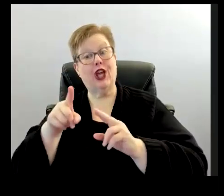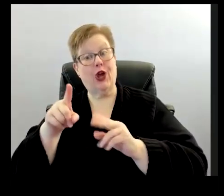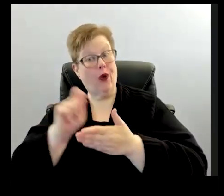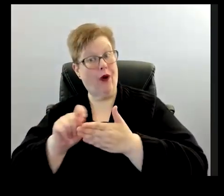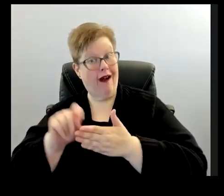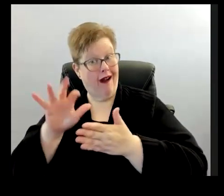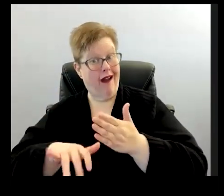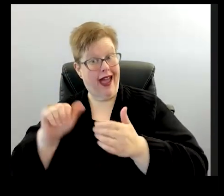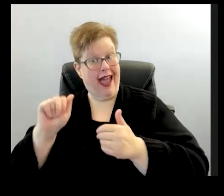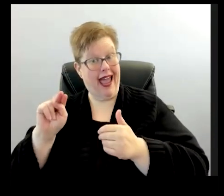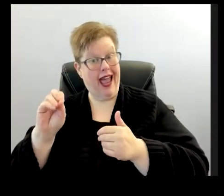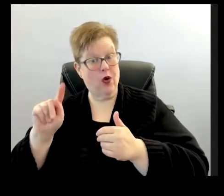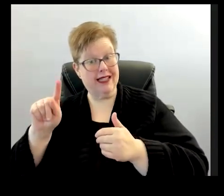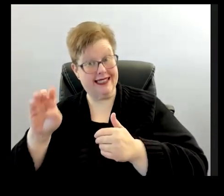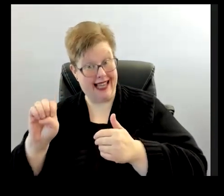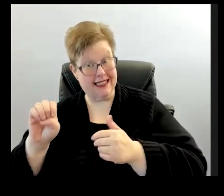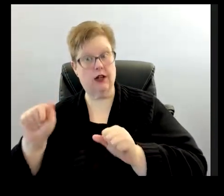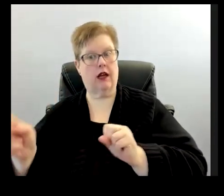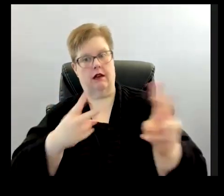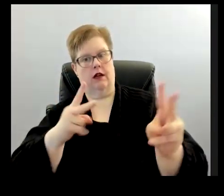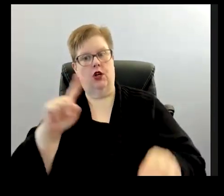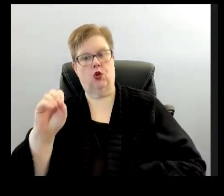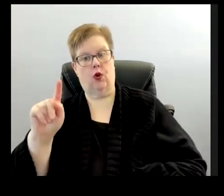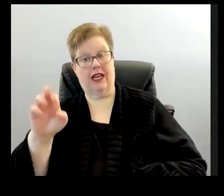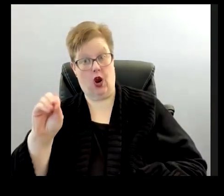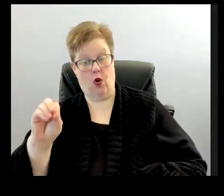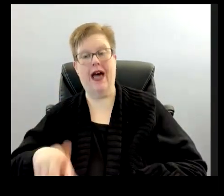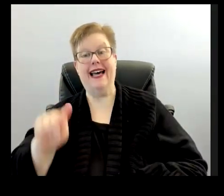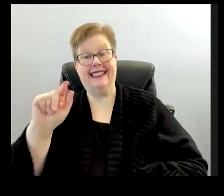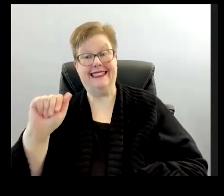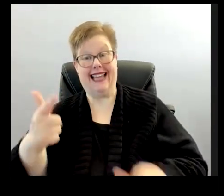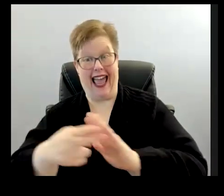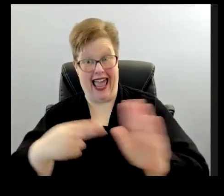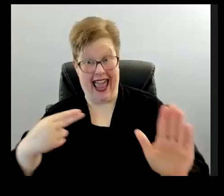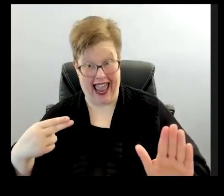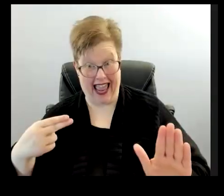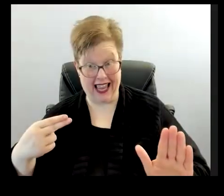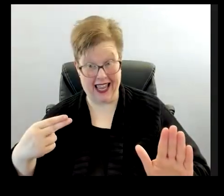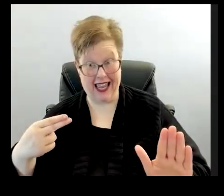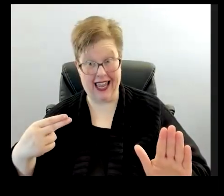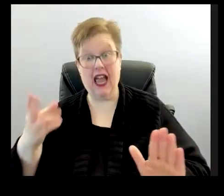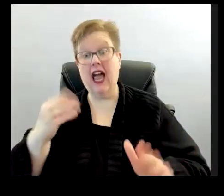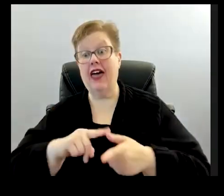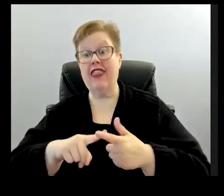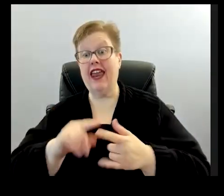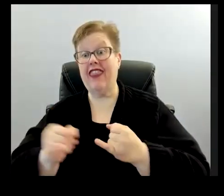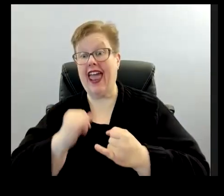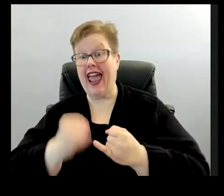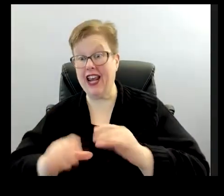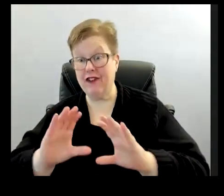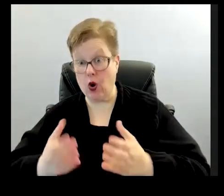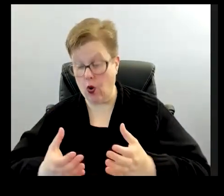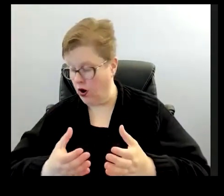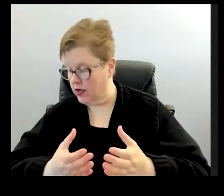readings, you can put them in Zotero, you can tag them, and then either at the end of the